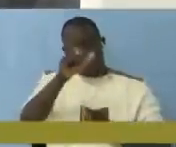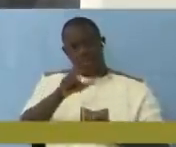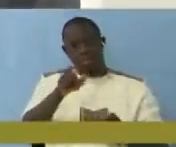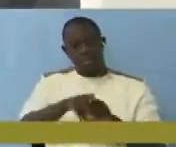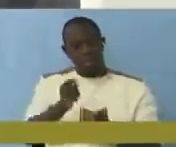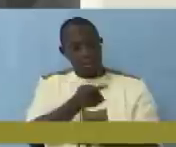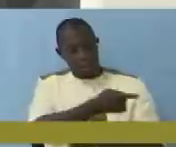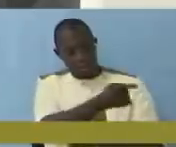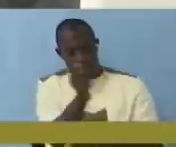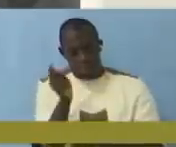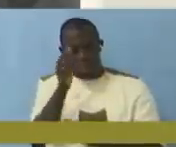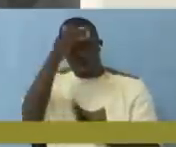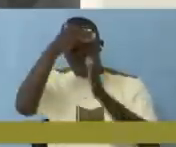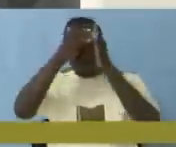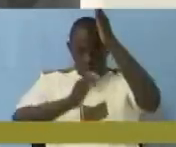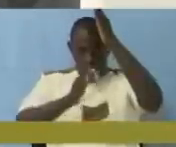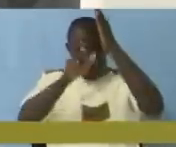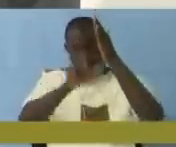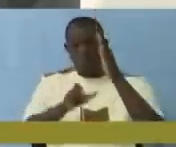people. It's